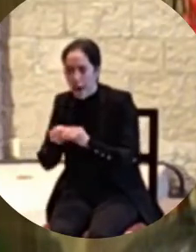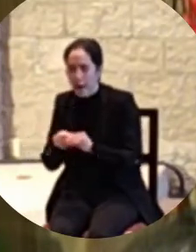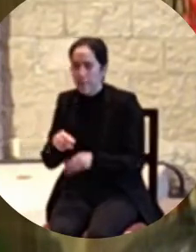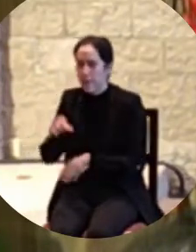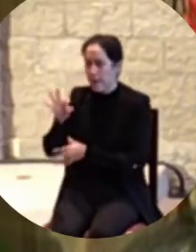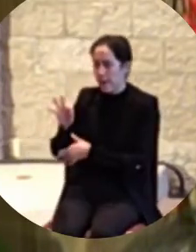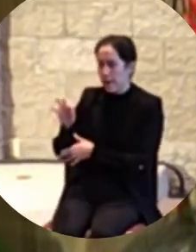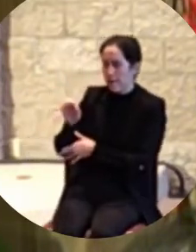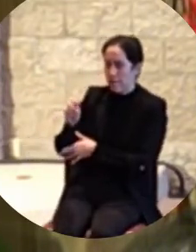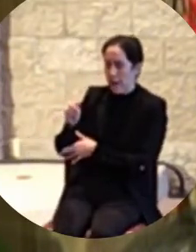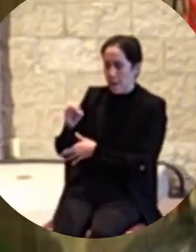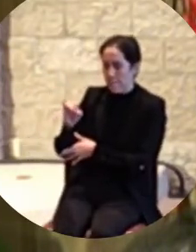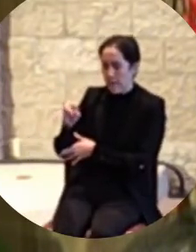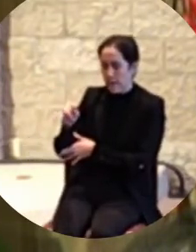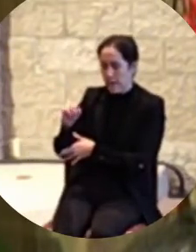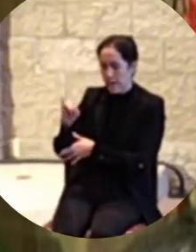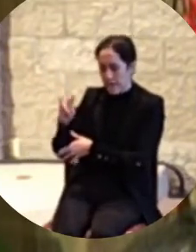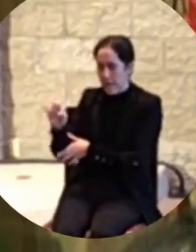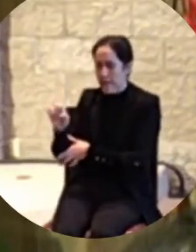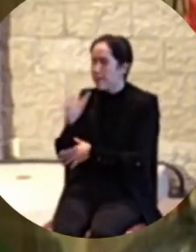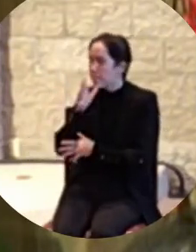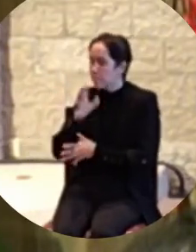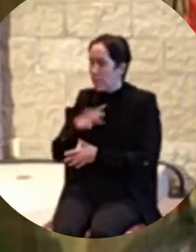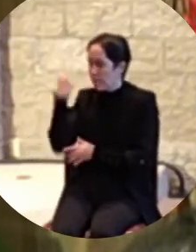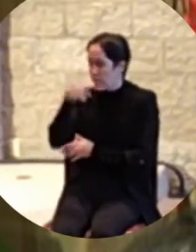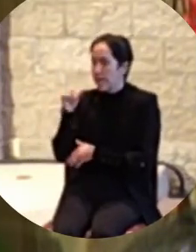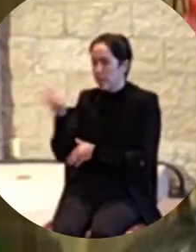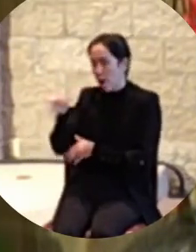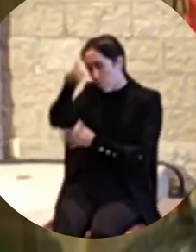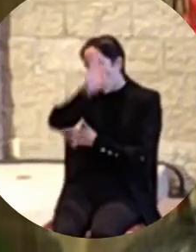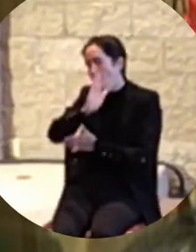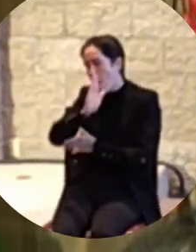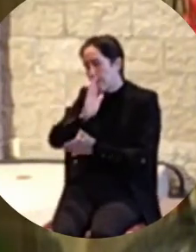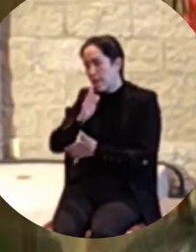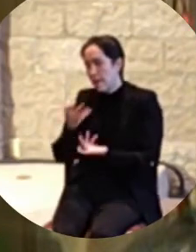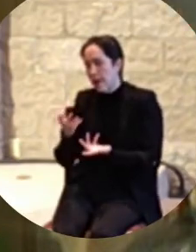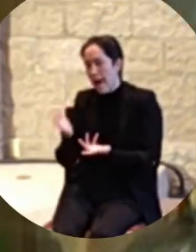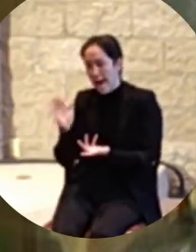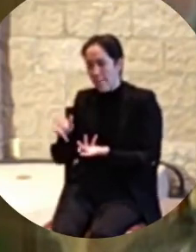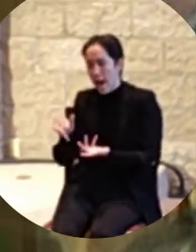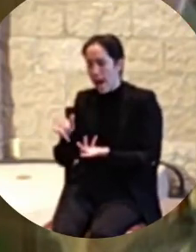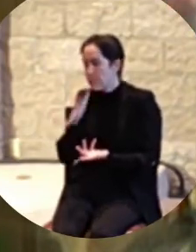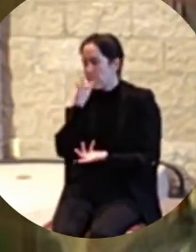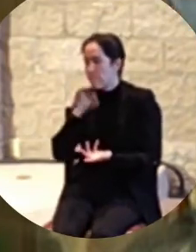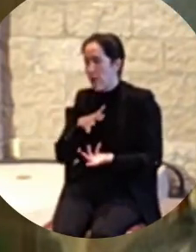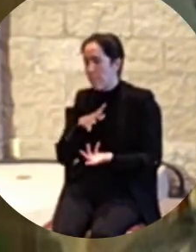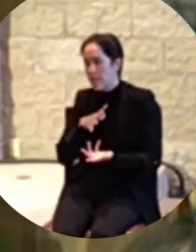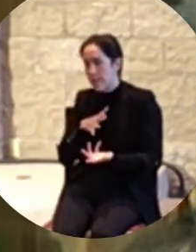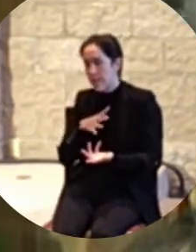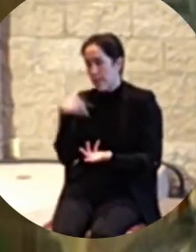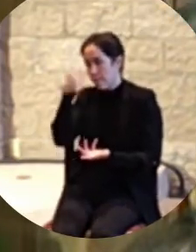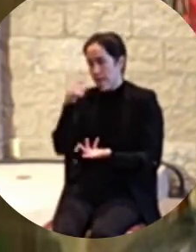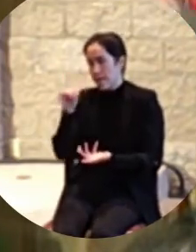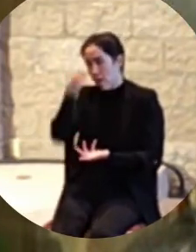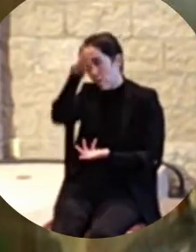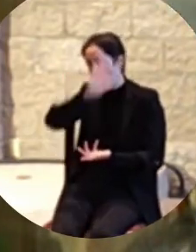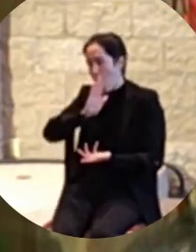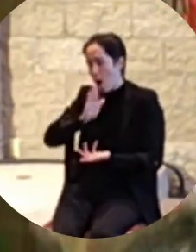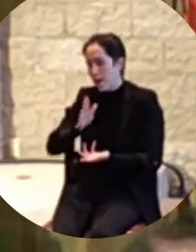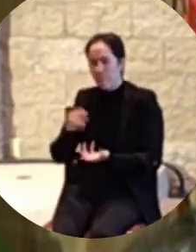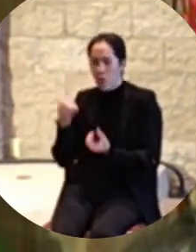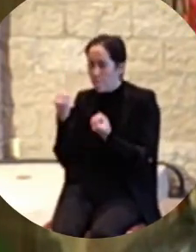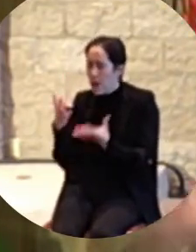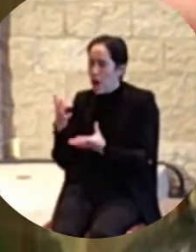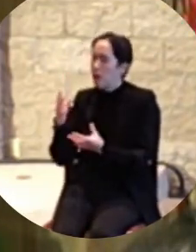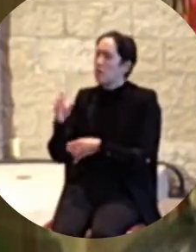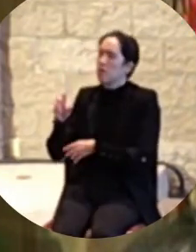been subdued for centuries and centuries. And finally, it is coming back where it rightfully belongs, standing next